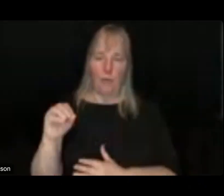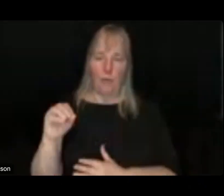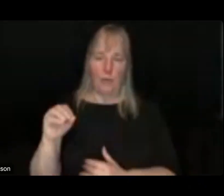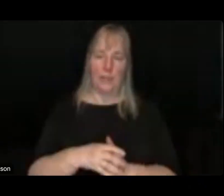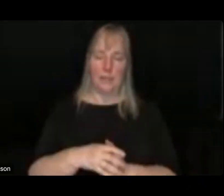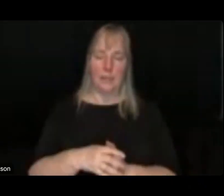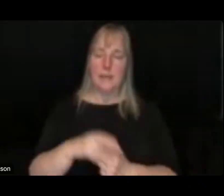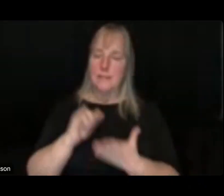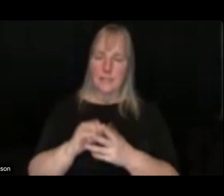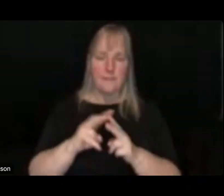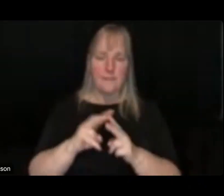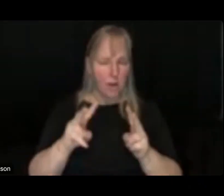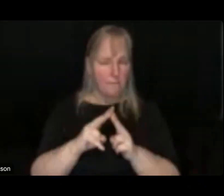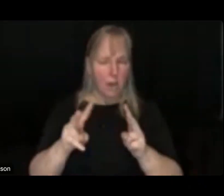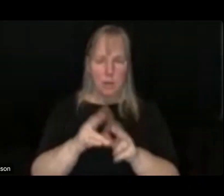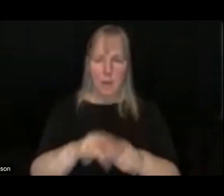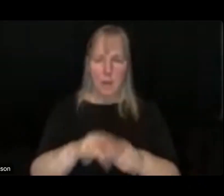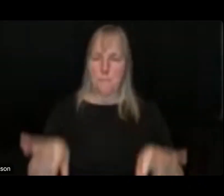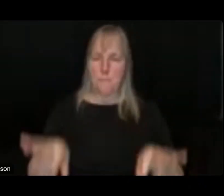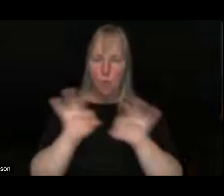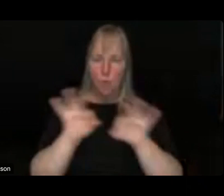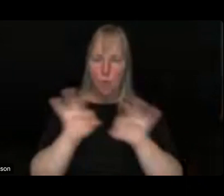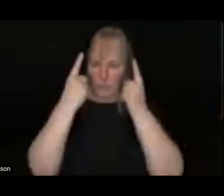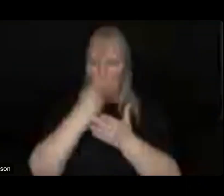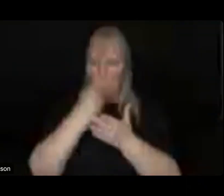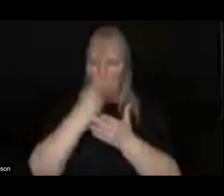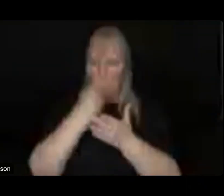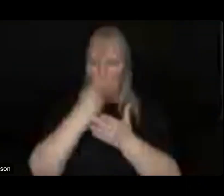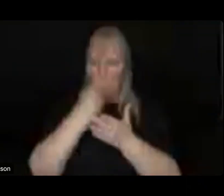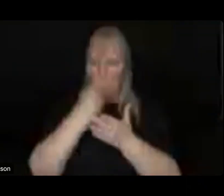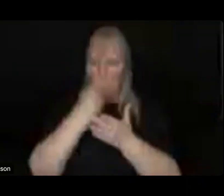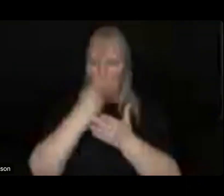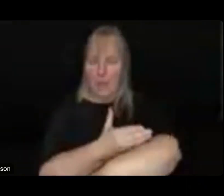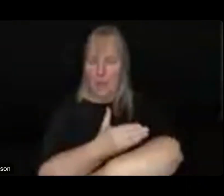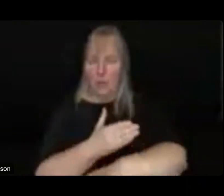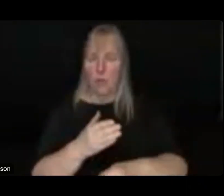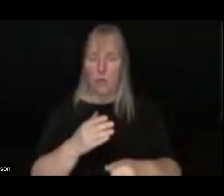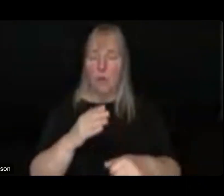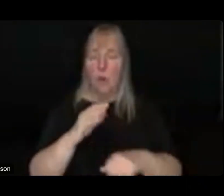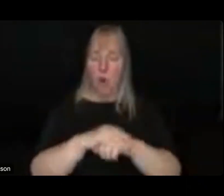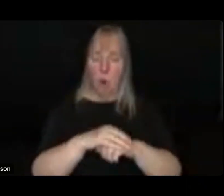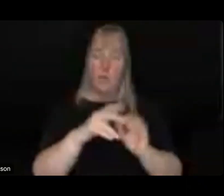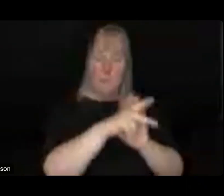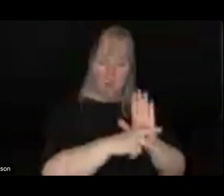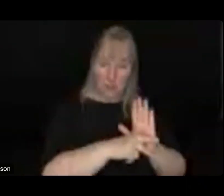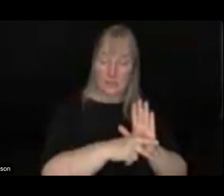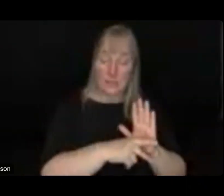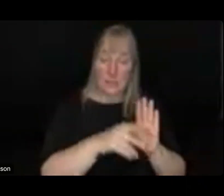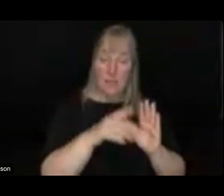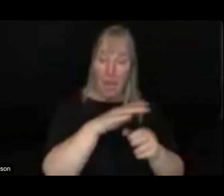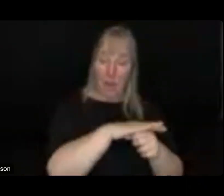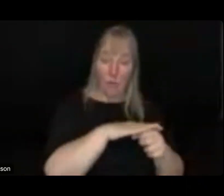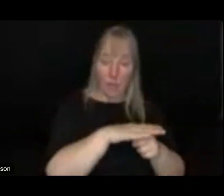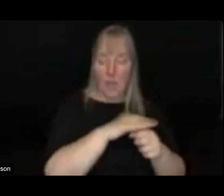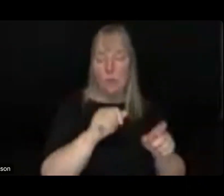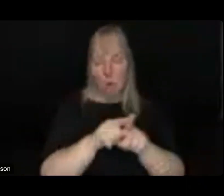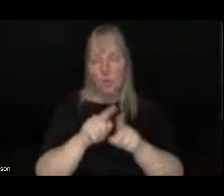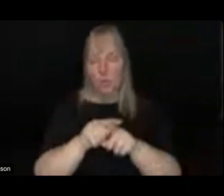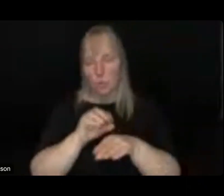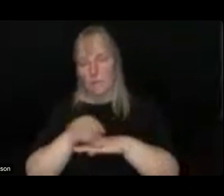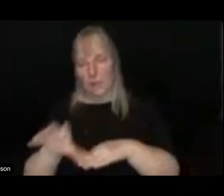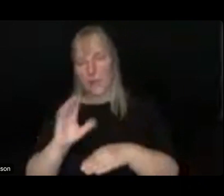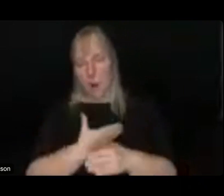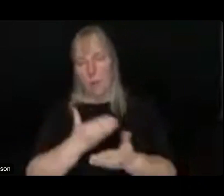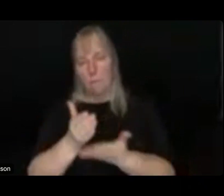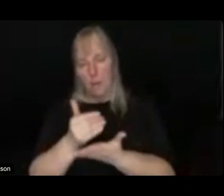to understand what's going on, how to make things better on the policy environment, and also inform our, obviously, budget development as well on